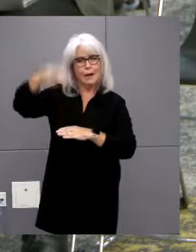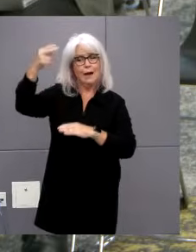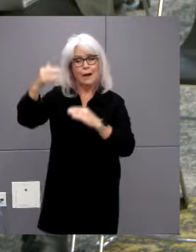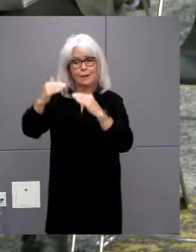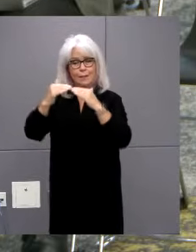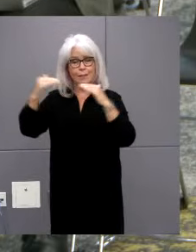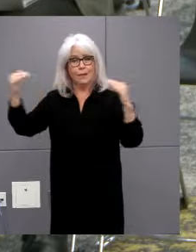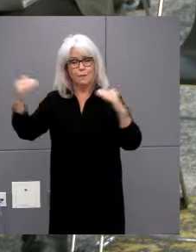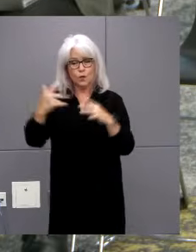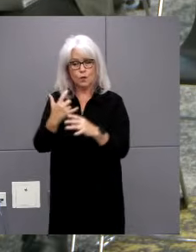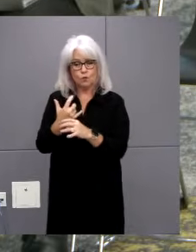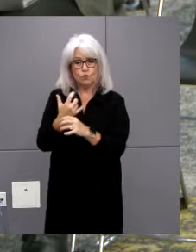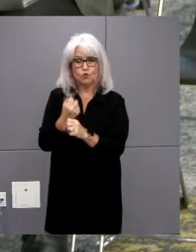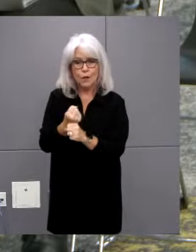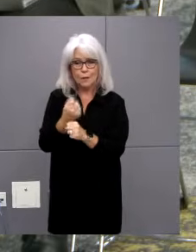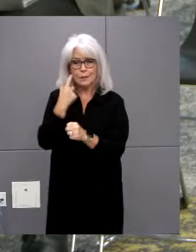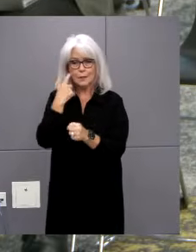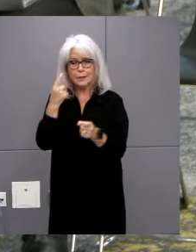and consensus.